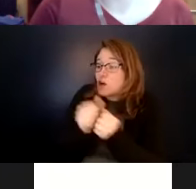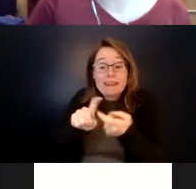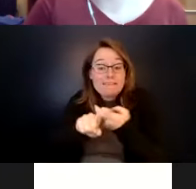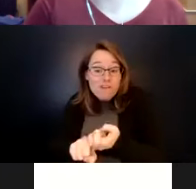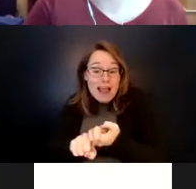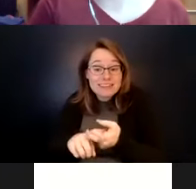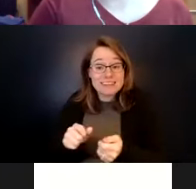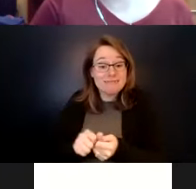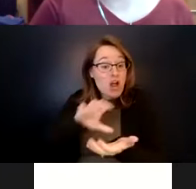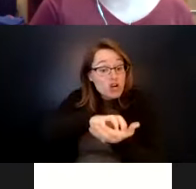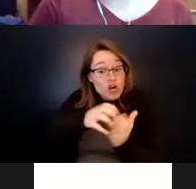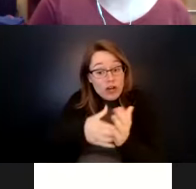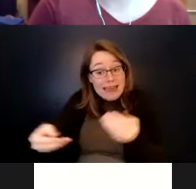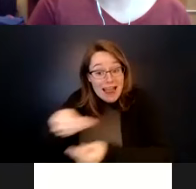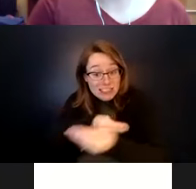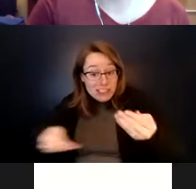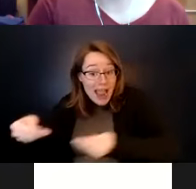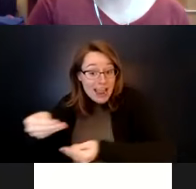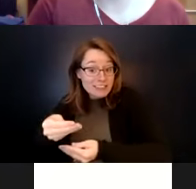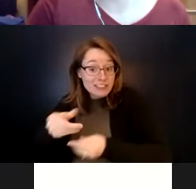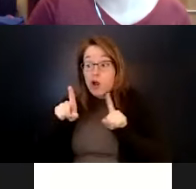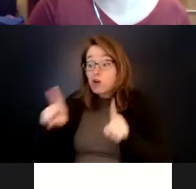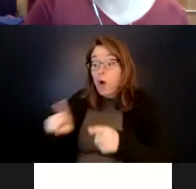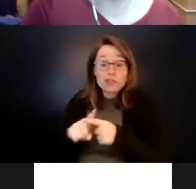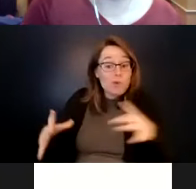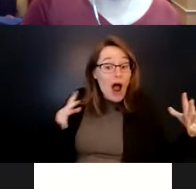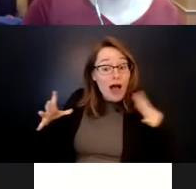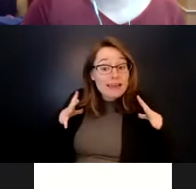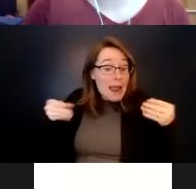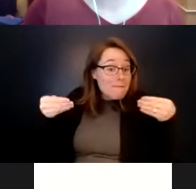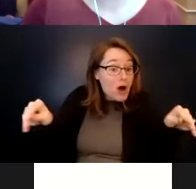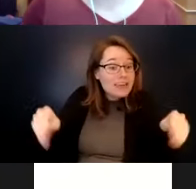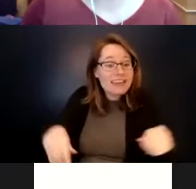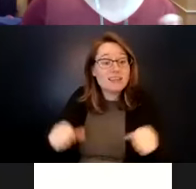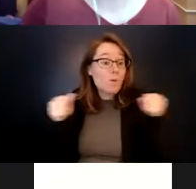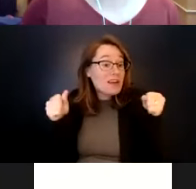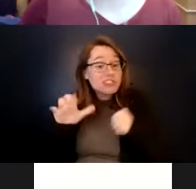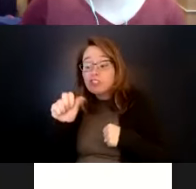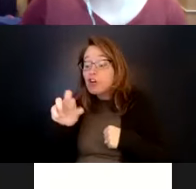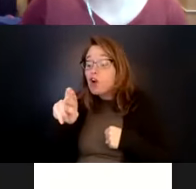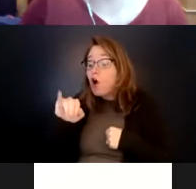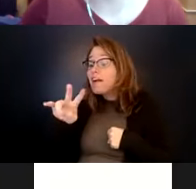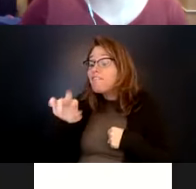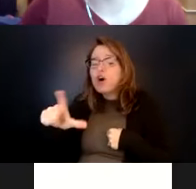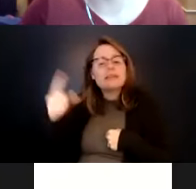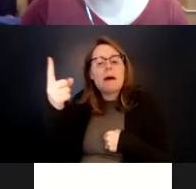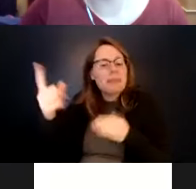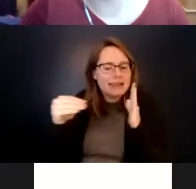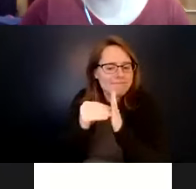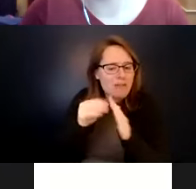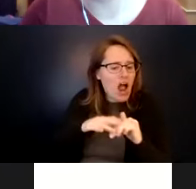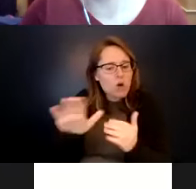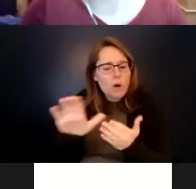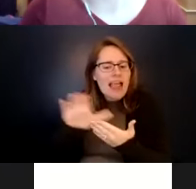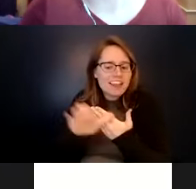cookie exchange or going to a holiday market or a winter carnival. Just put something on the calendar to give